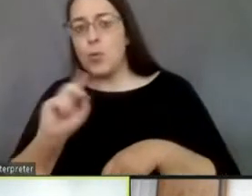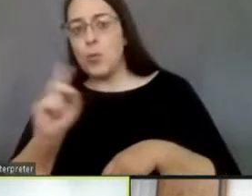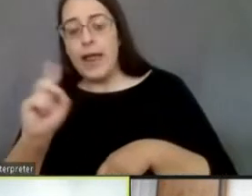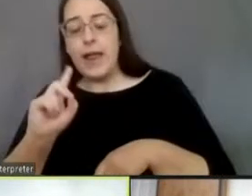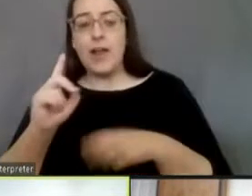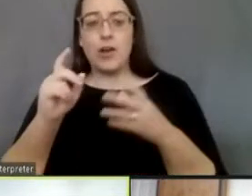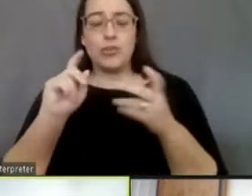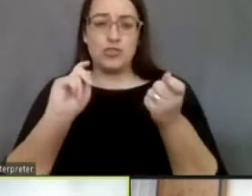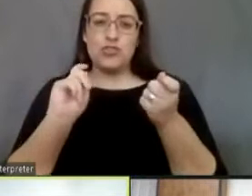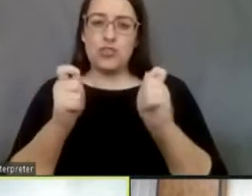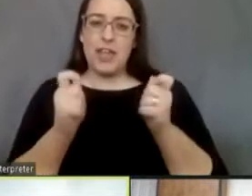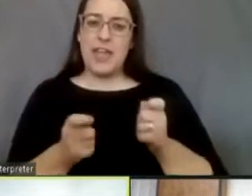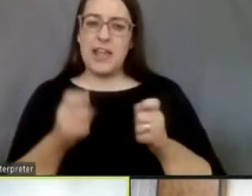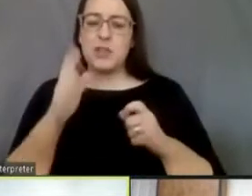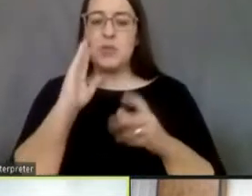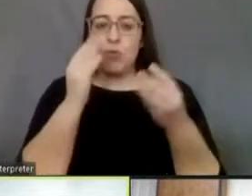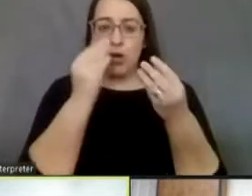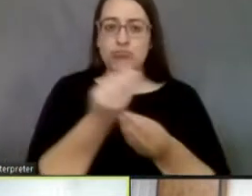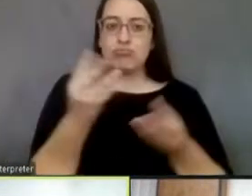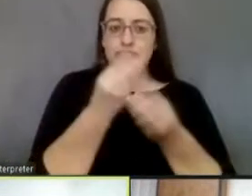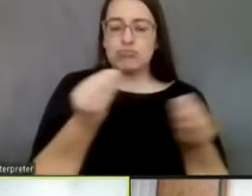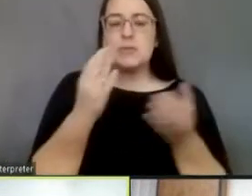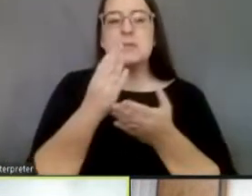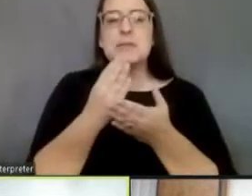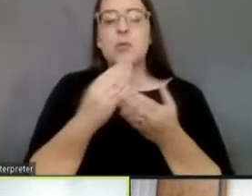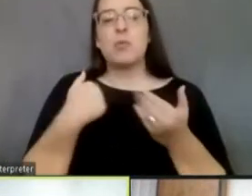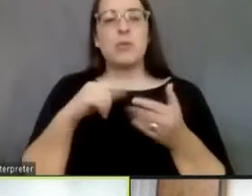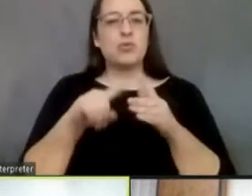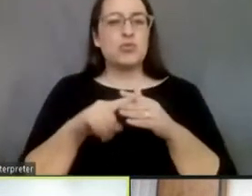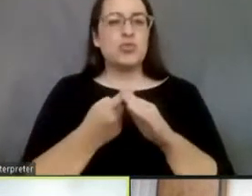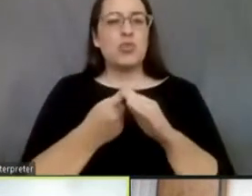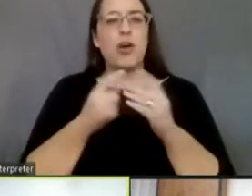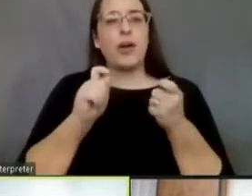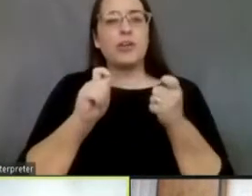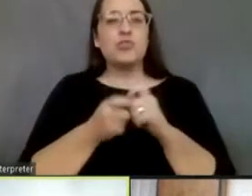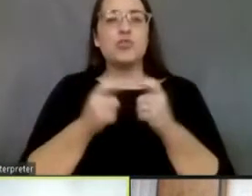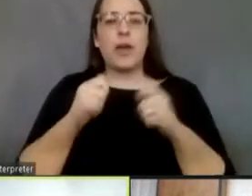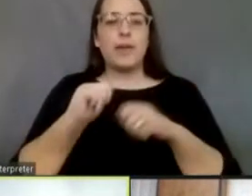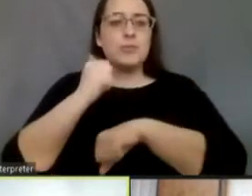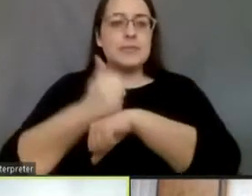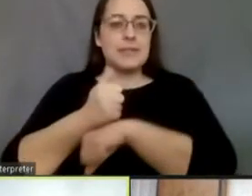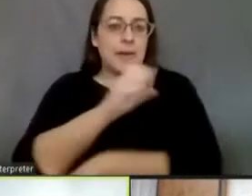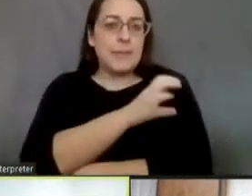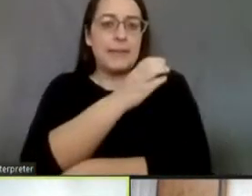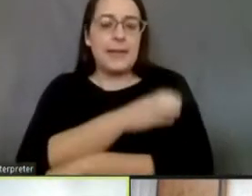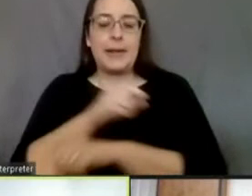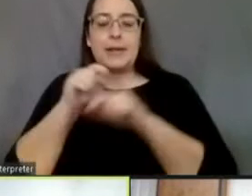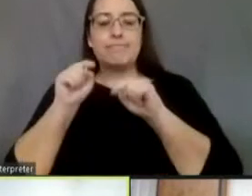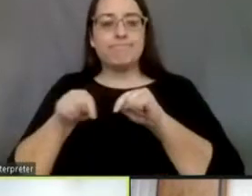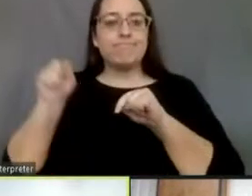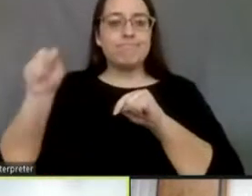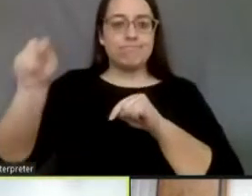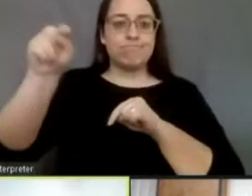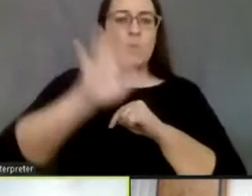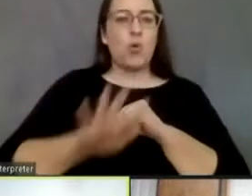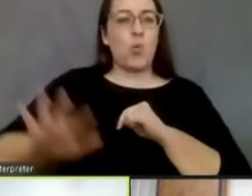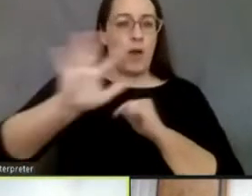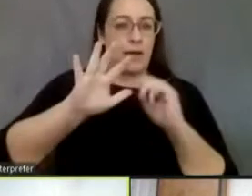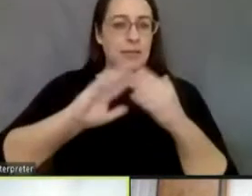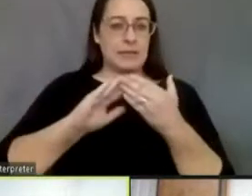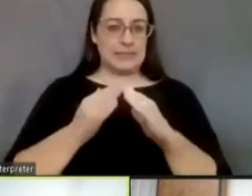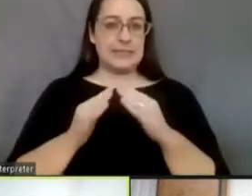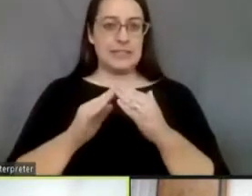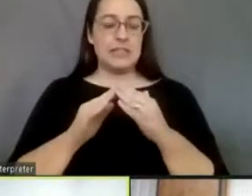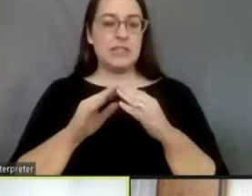begin changing and trying to do clinics at various locations across the city in the coming weeks. So just